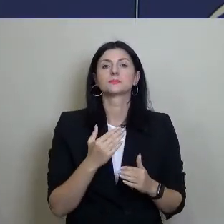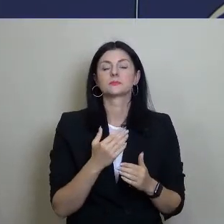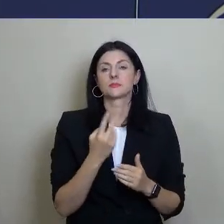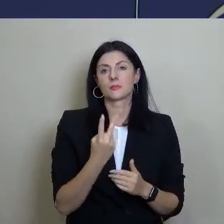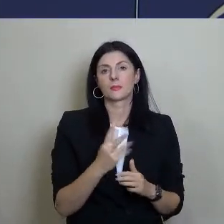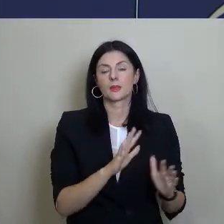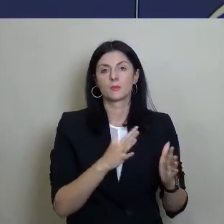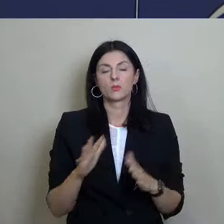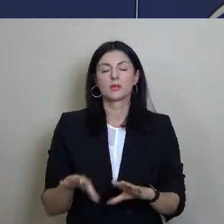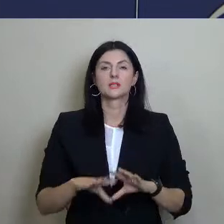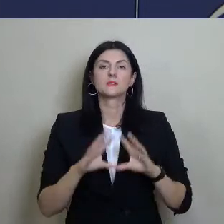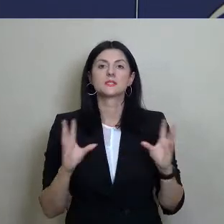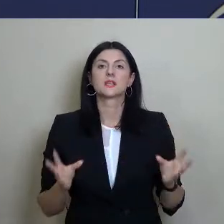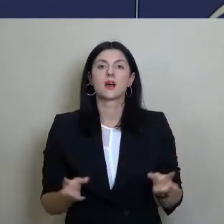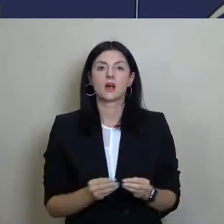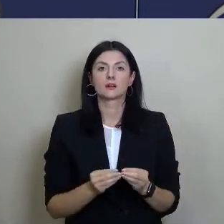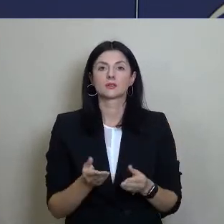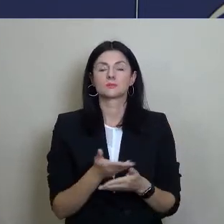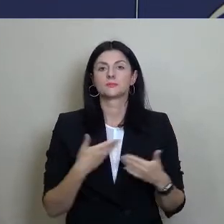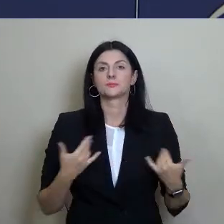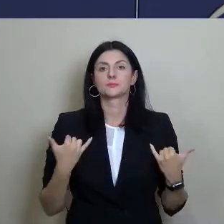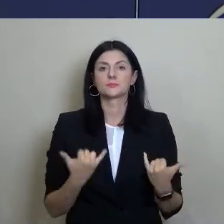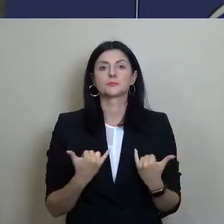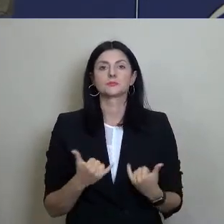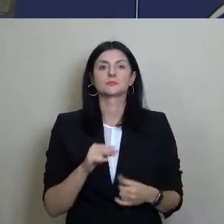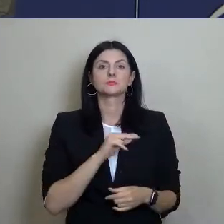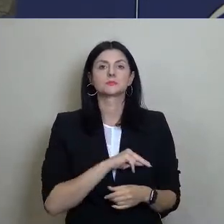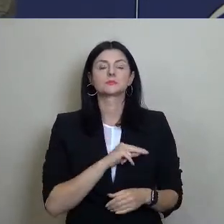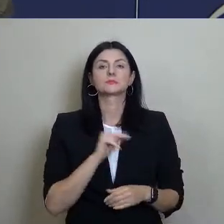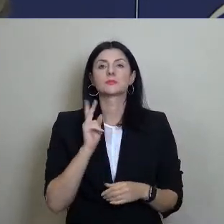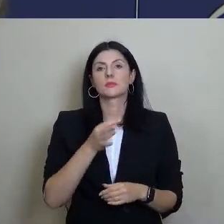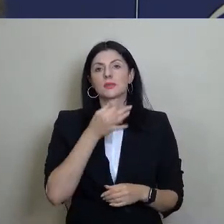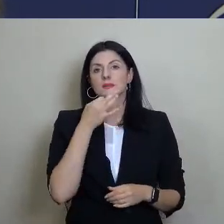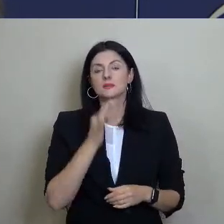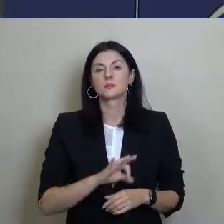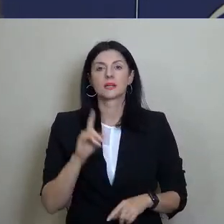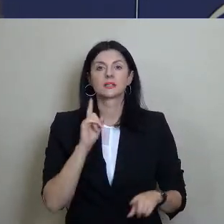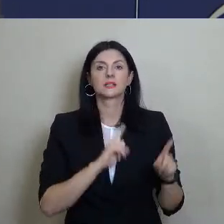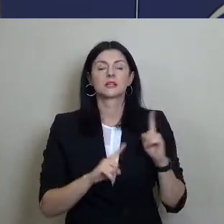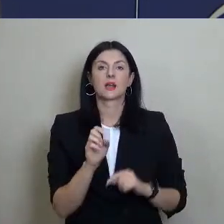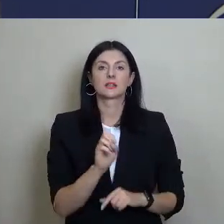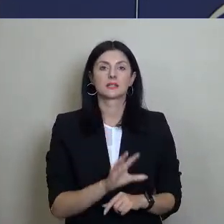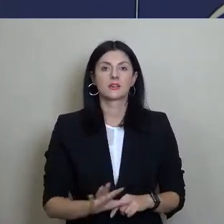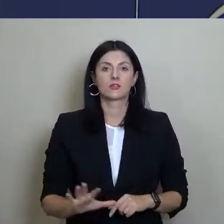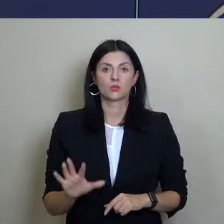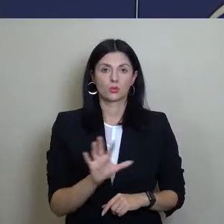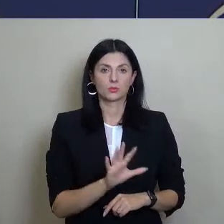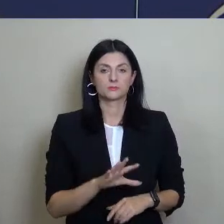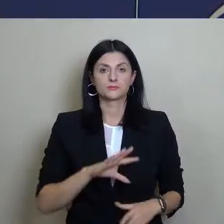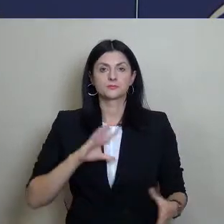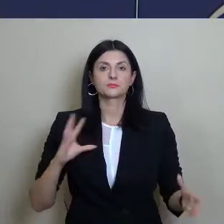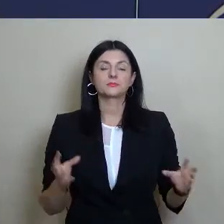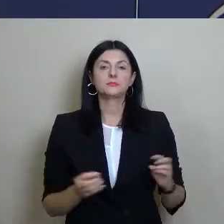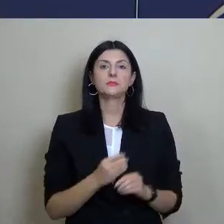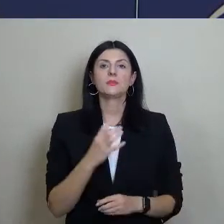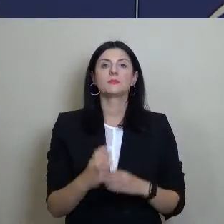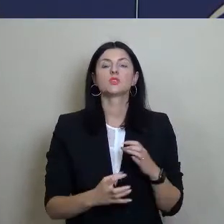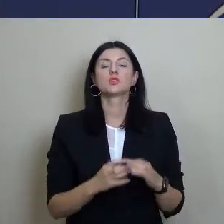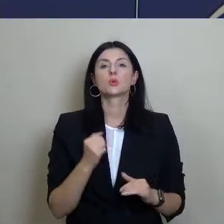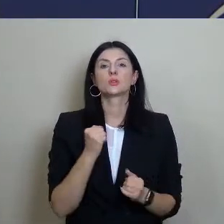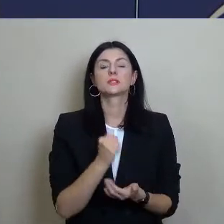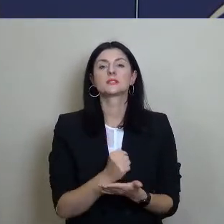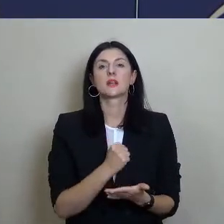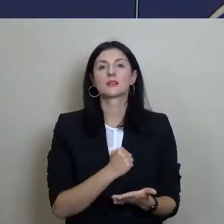have to take into account two things, and as experts, as Council of Europe experts who work on that,